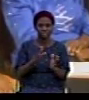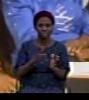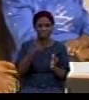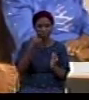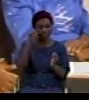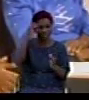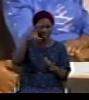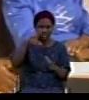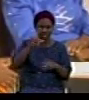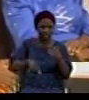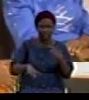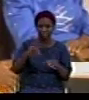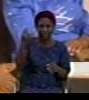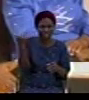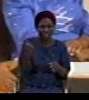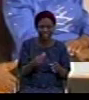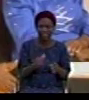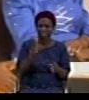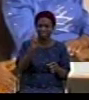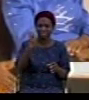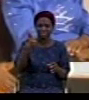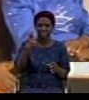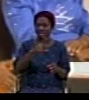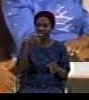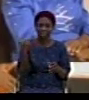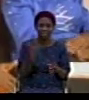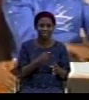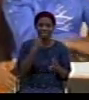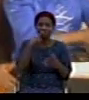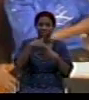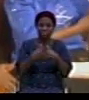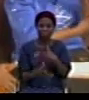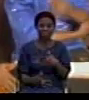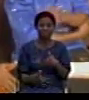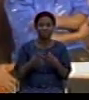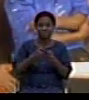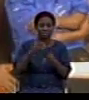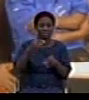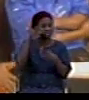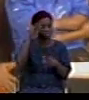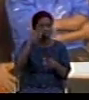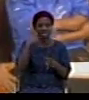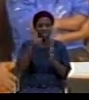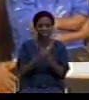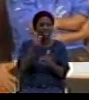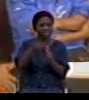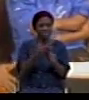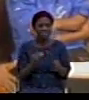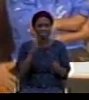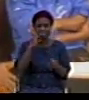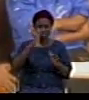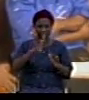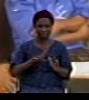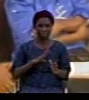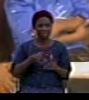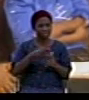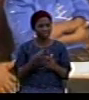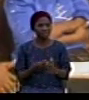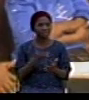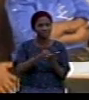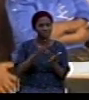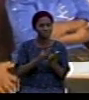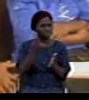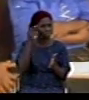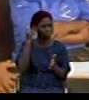him. Nothing is open. Everything seemed fine. And then the doctor was asking, oh, is this the same